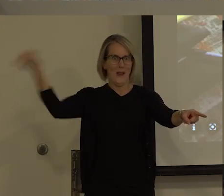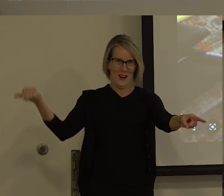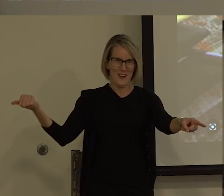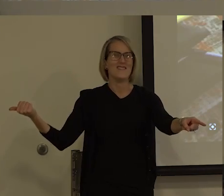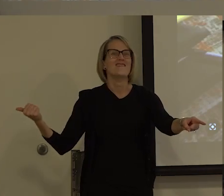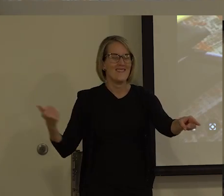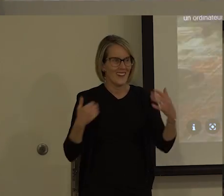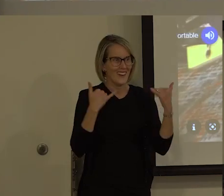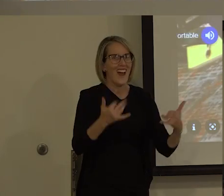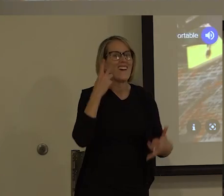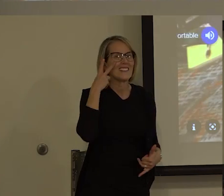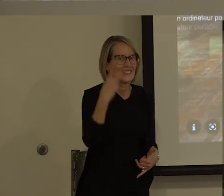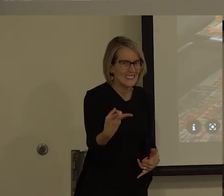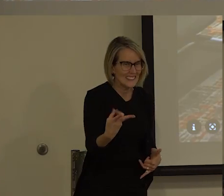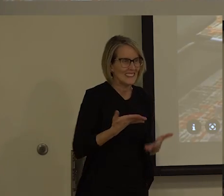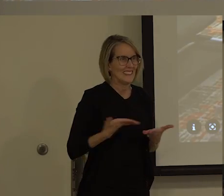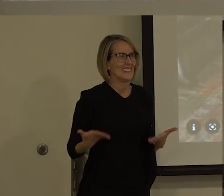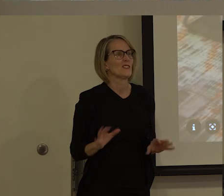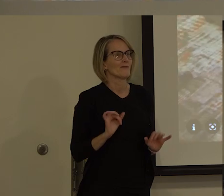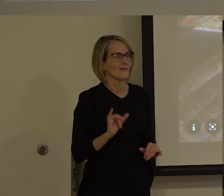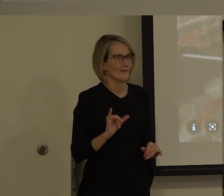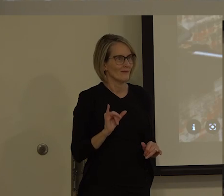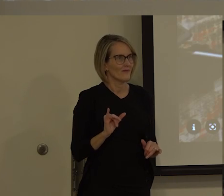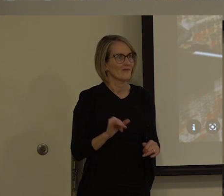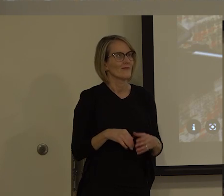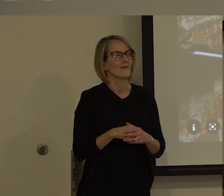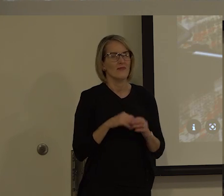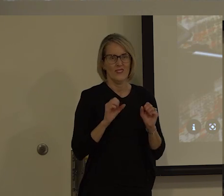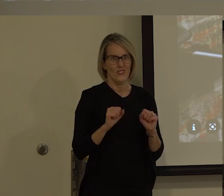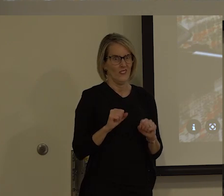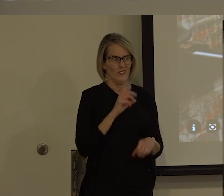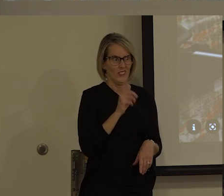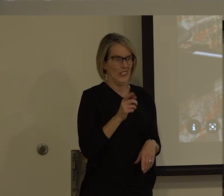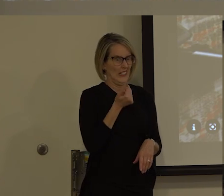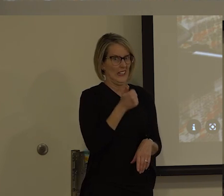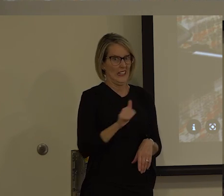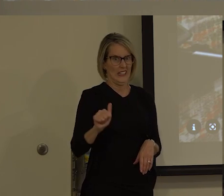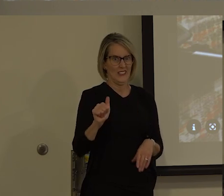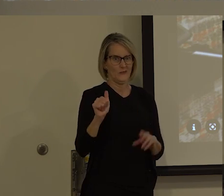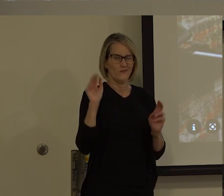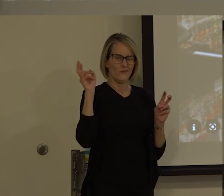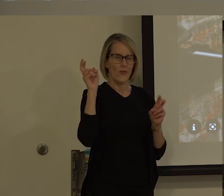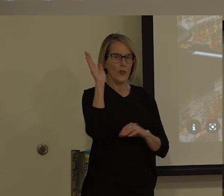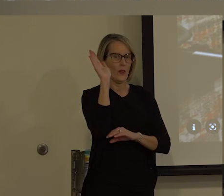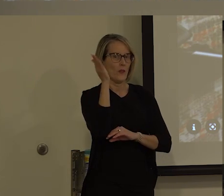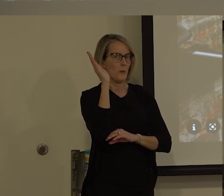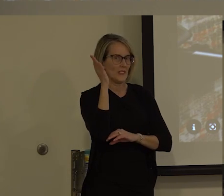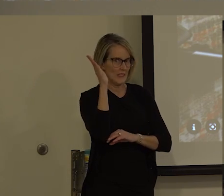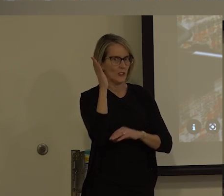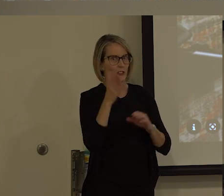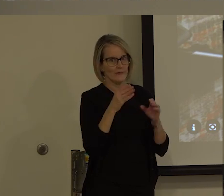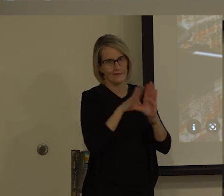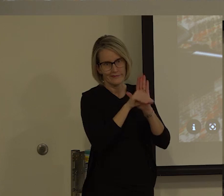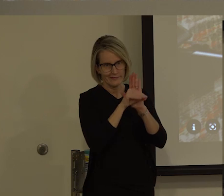Yes, Yeah. yes. Yep. Yeah, so you can make any of the presentation slides, all of that stuff, you can make full screen